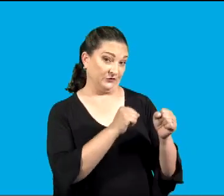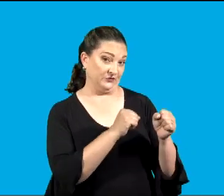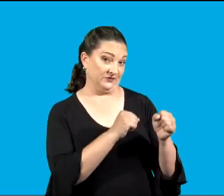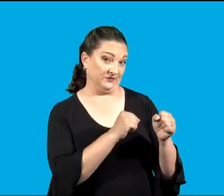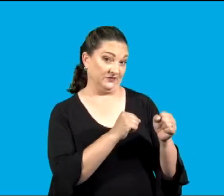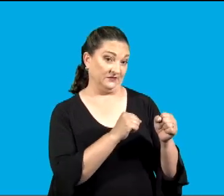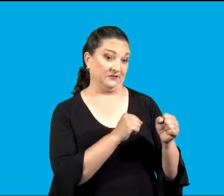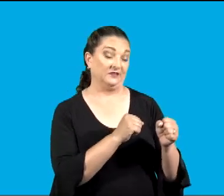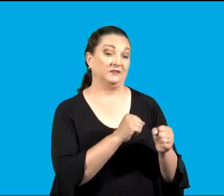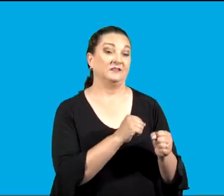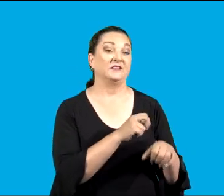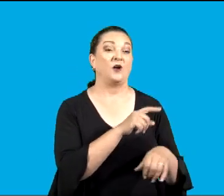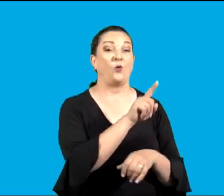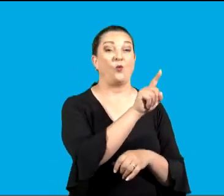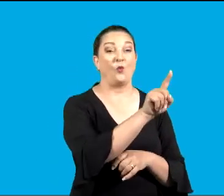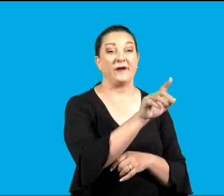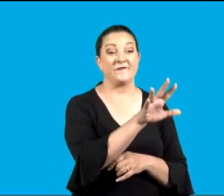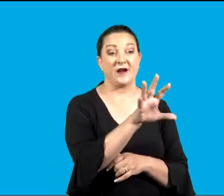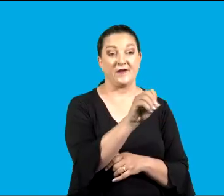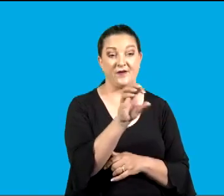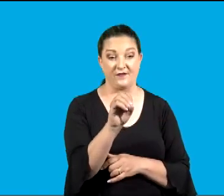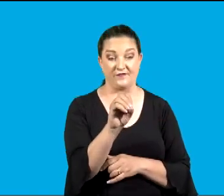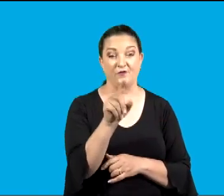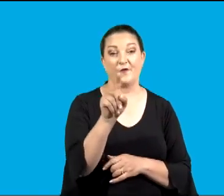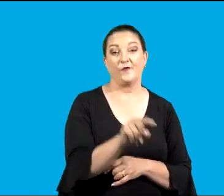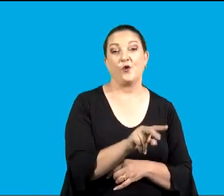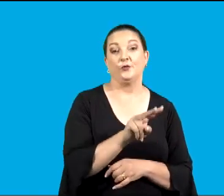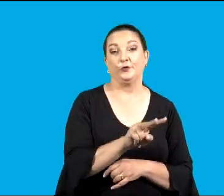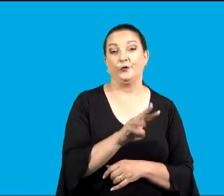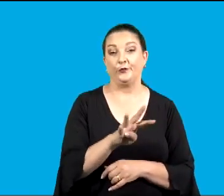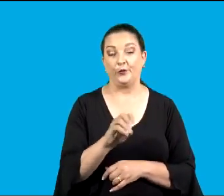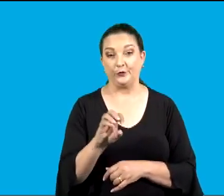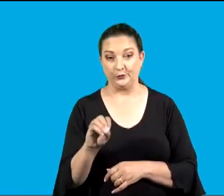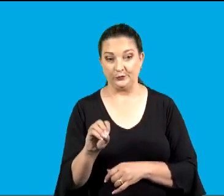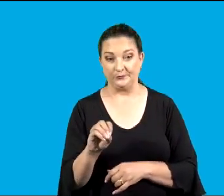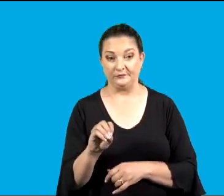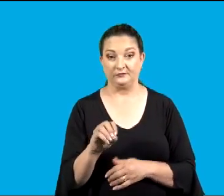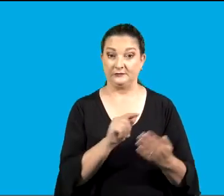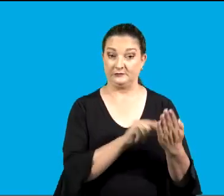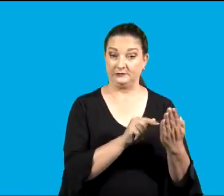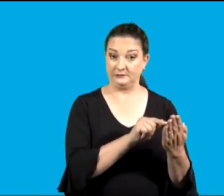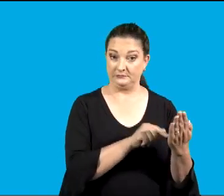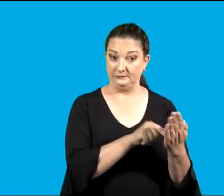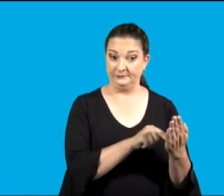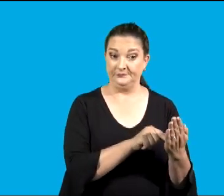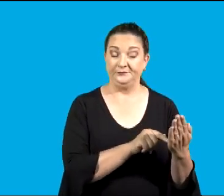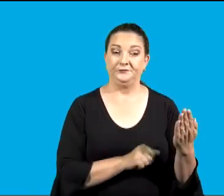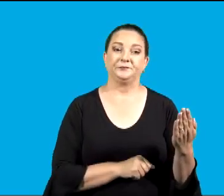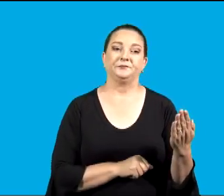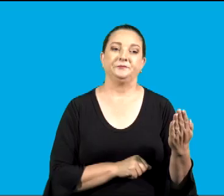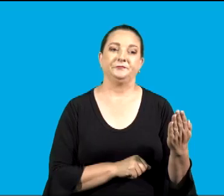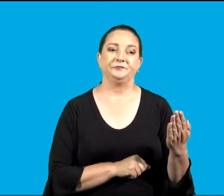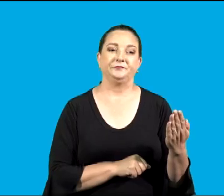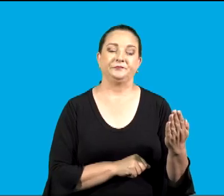taking 1.5 of the 2.4 square meters. And then when I punch that in the